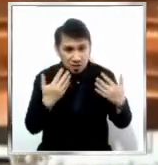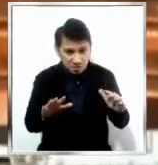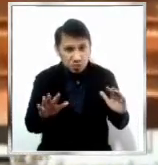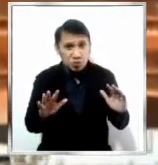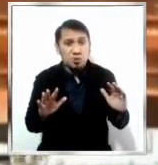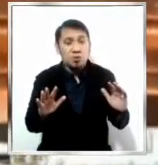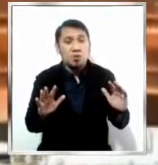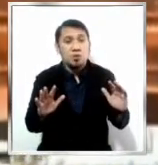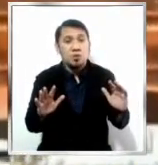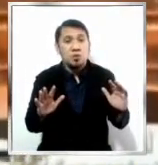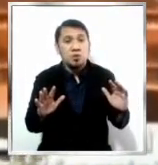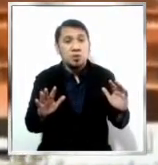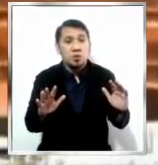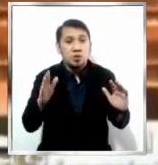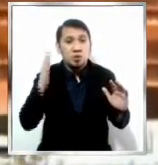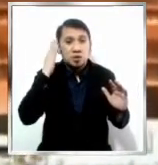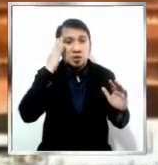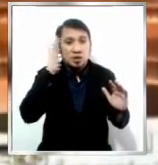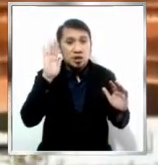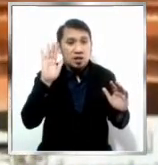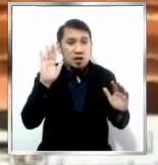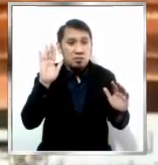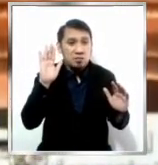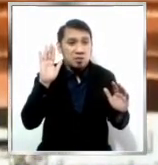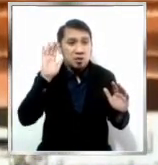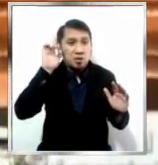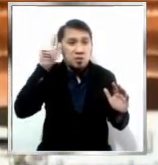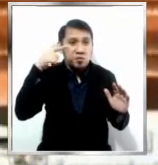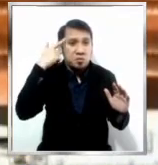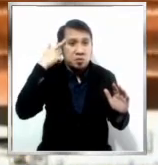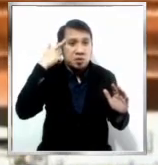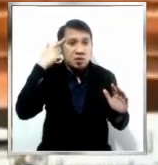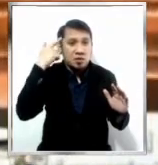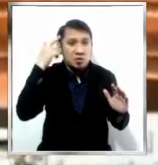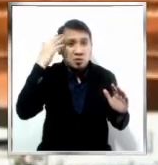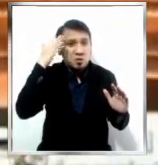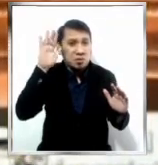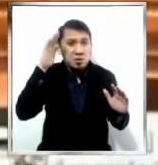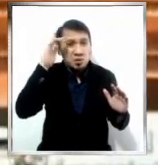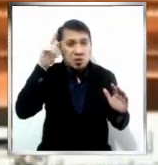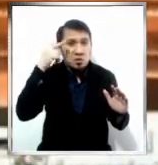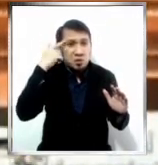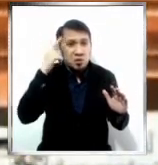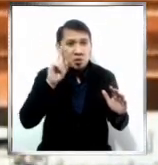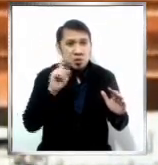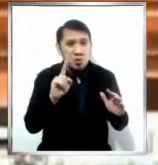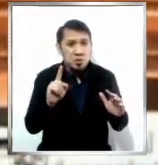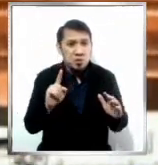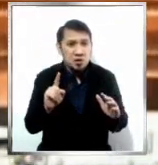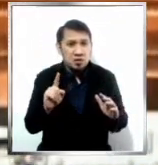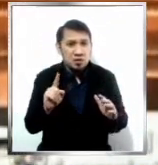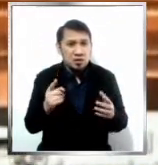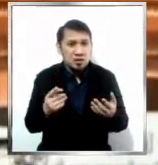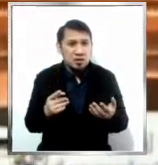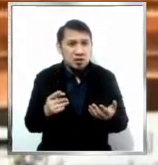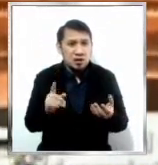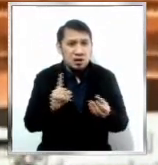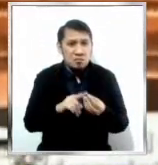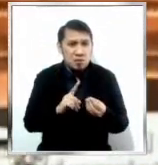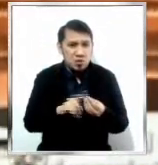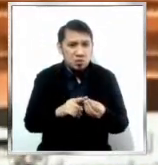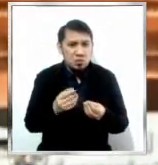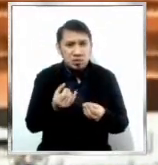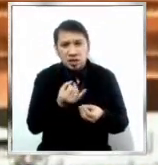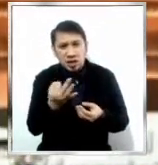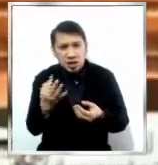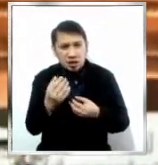hindi nalaman ngayon ng gobyerno anong klaseng computation gawin, anong